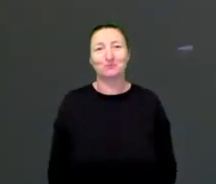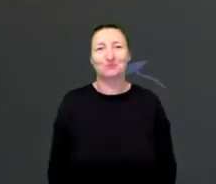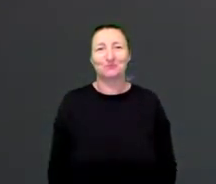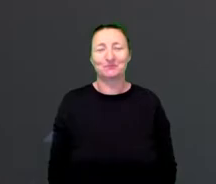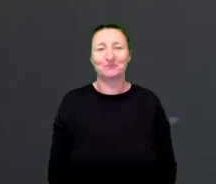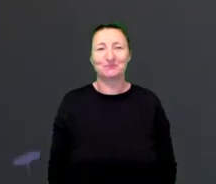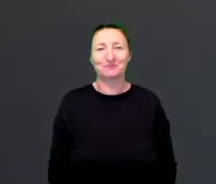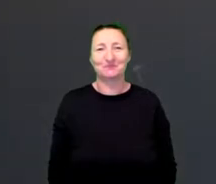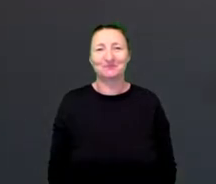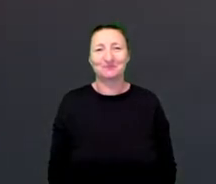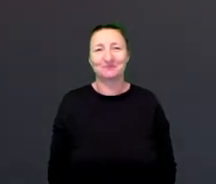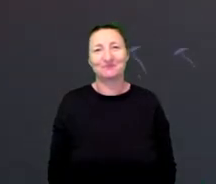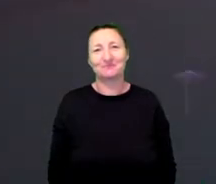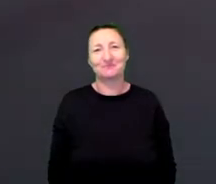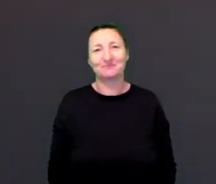Here we are.